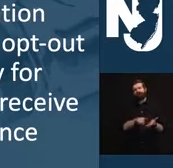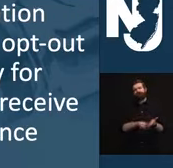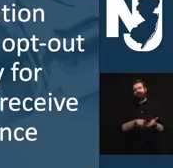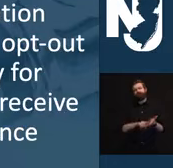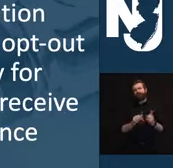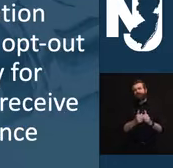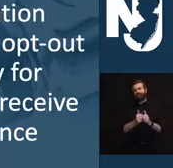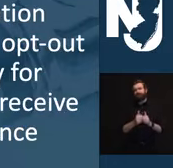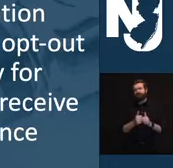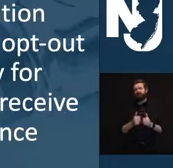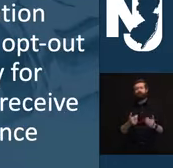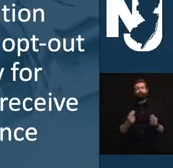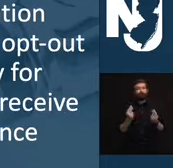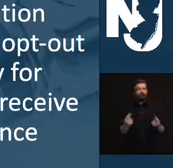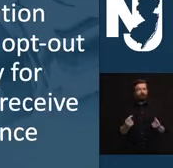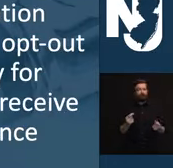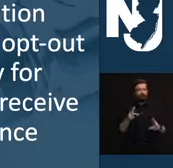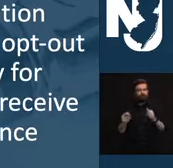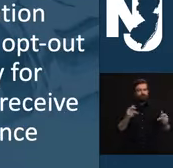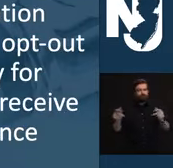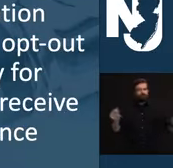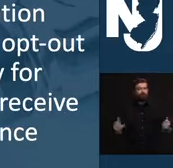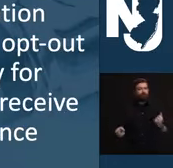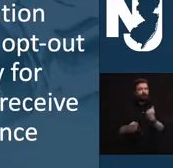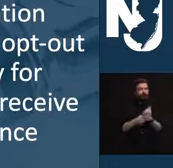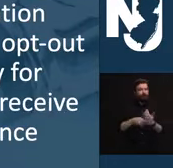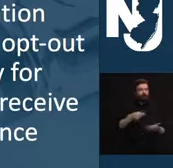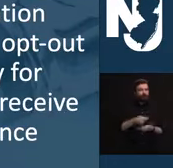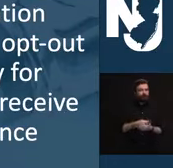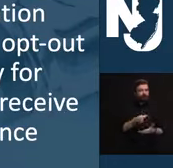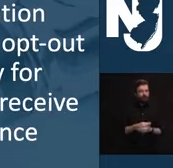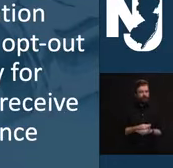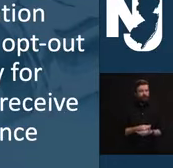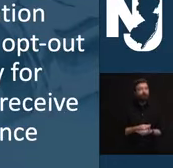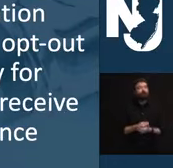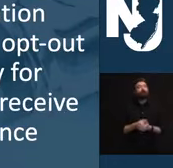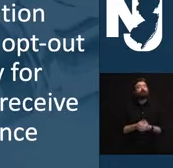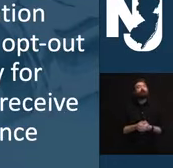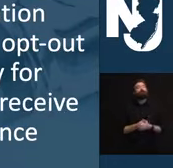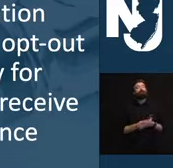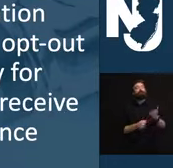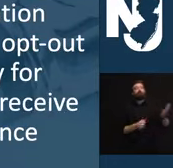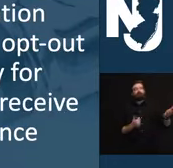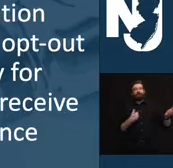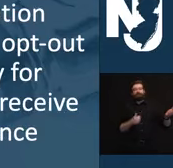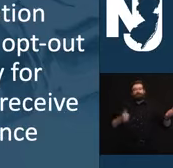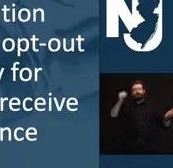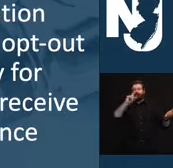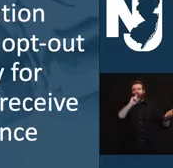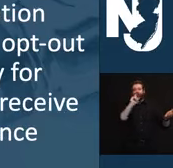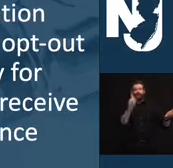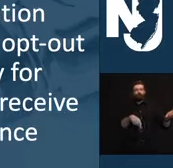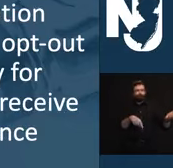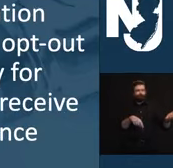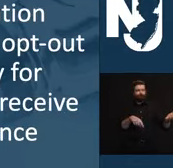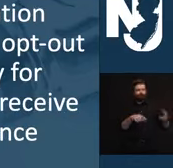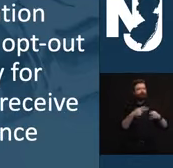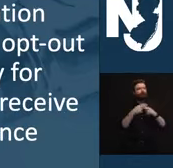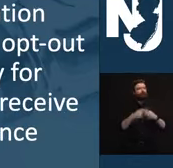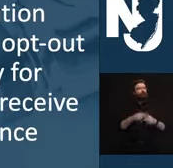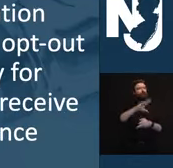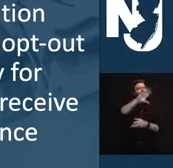I'm signing an executive order to change the inclusion into the New Jersey Immunization Information System from